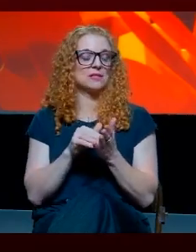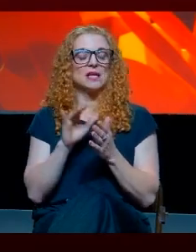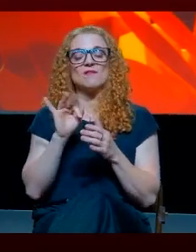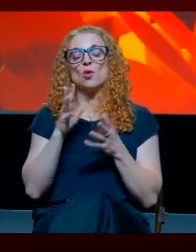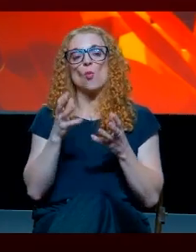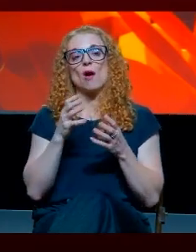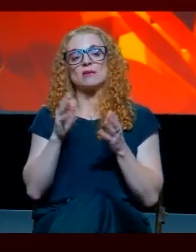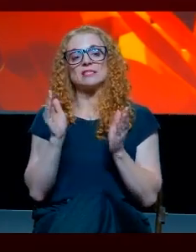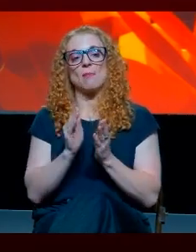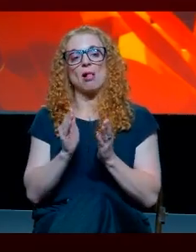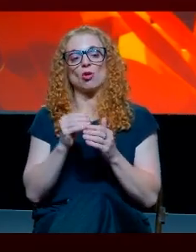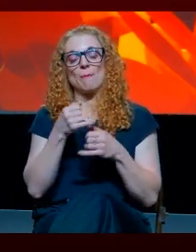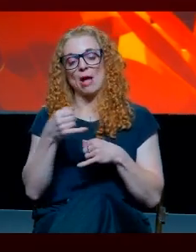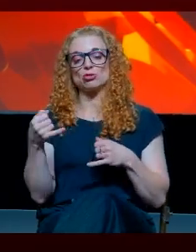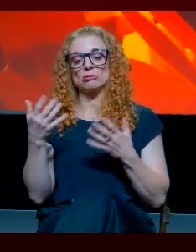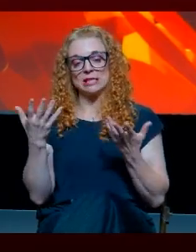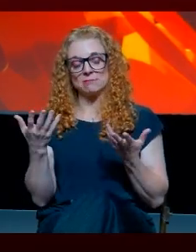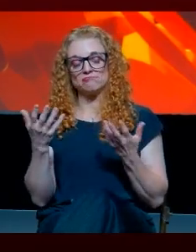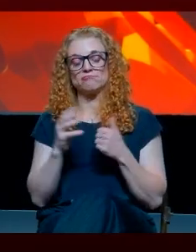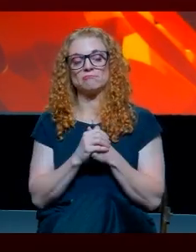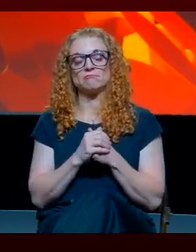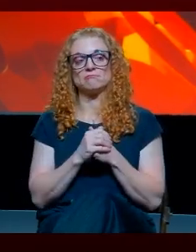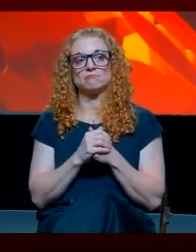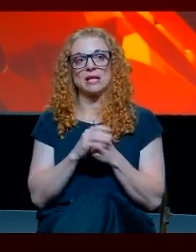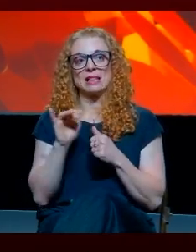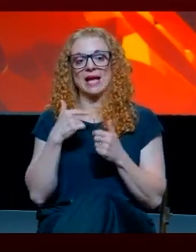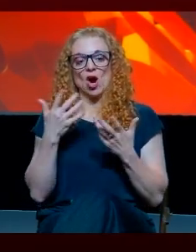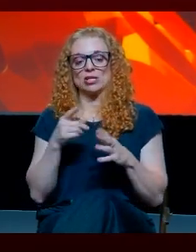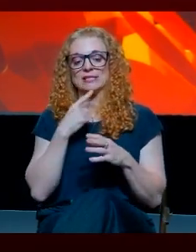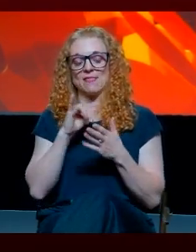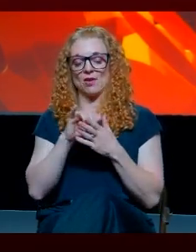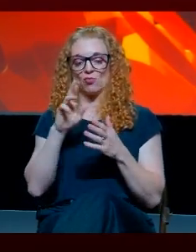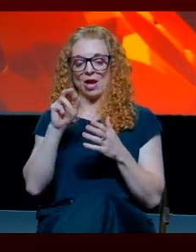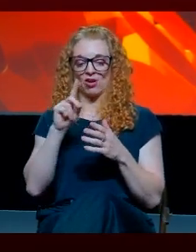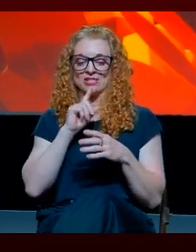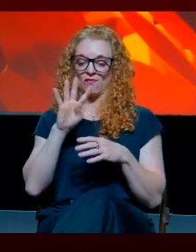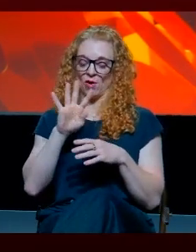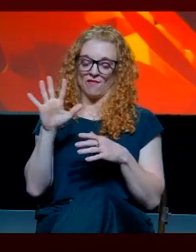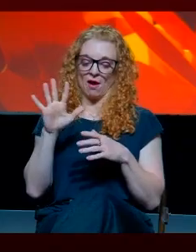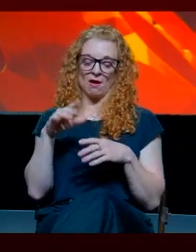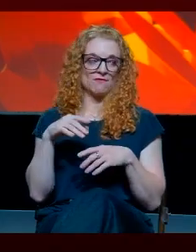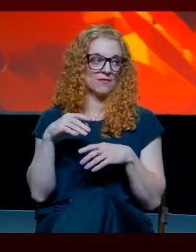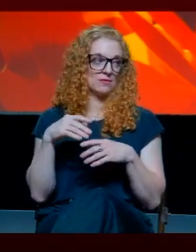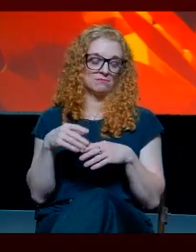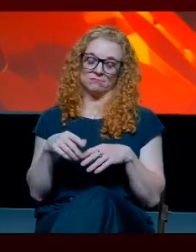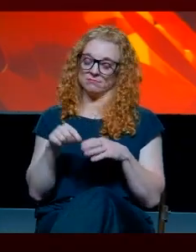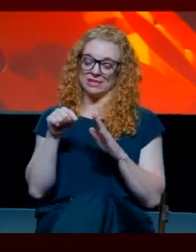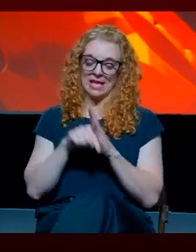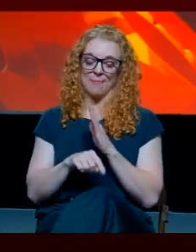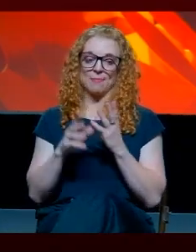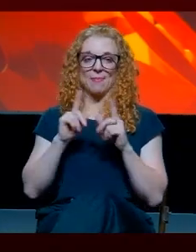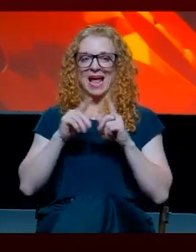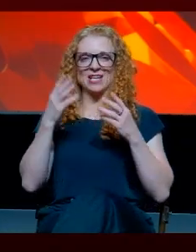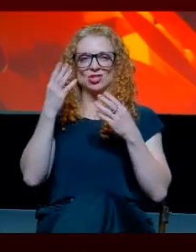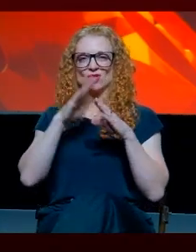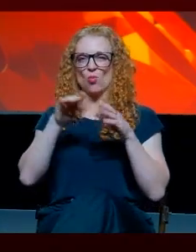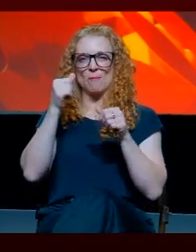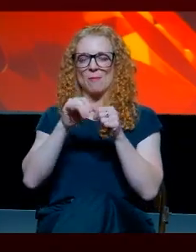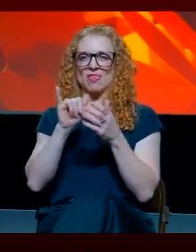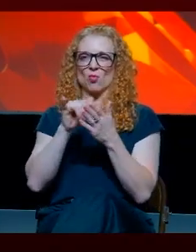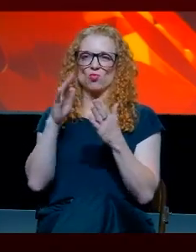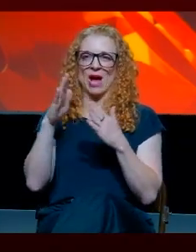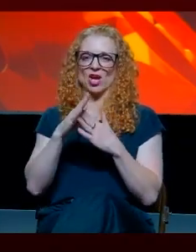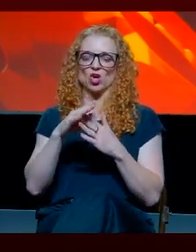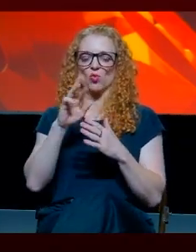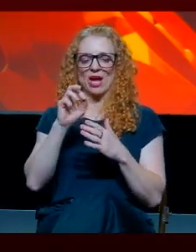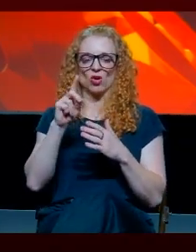you want a smaller boundary, like I said, the record is 45 for very long depths. I do not remember what the record is for the